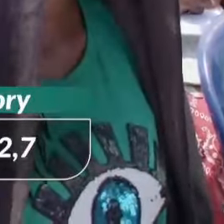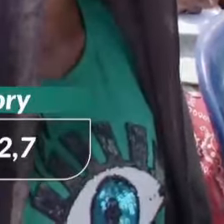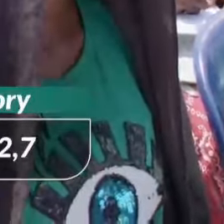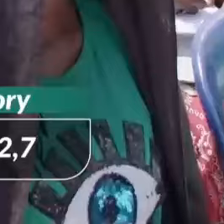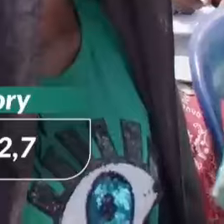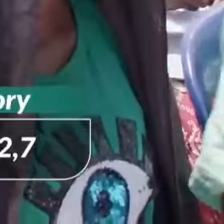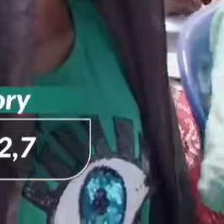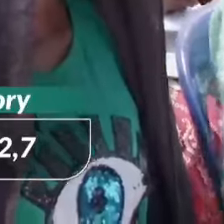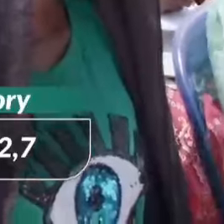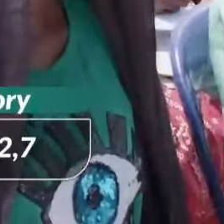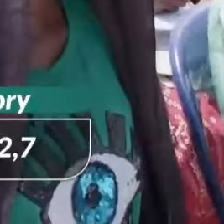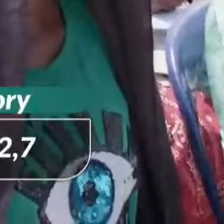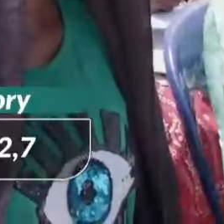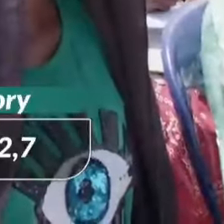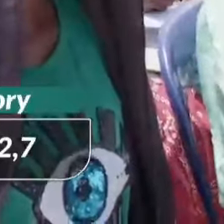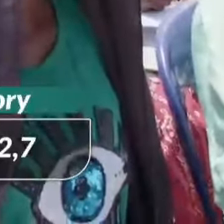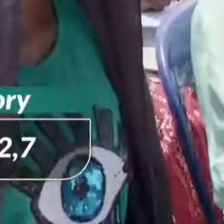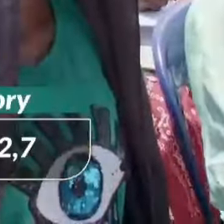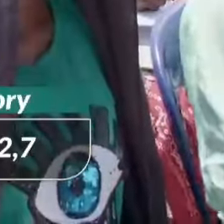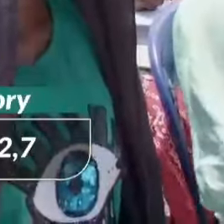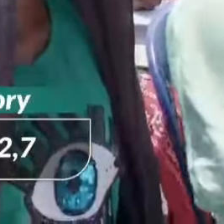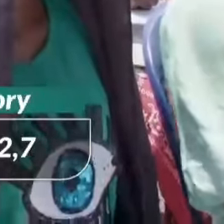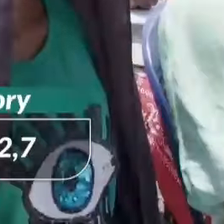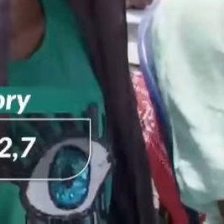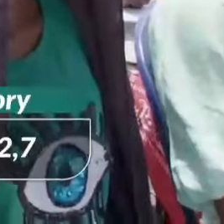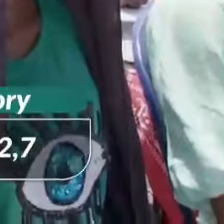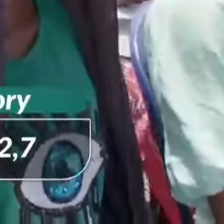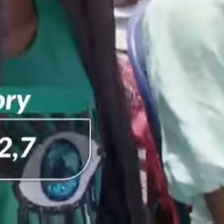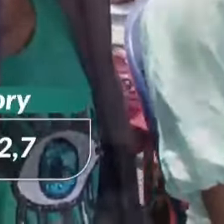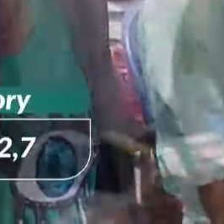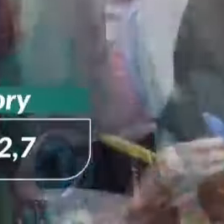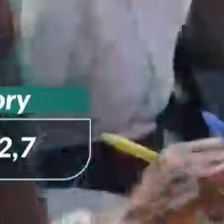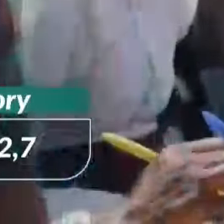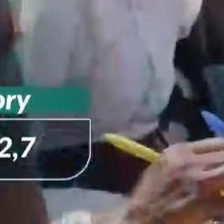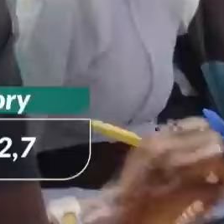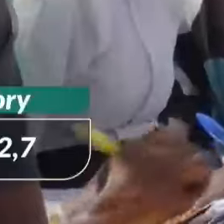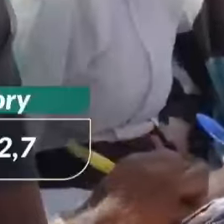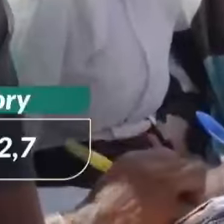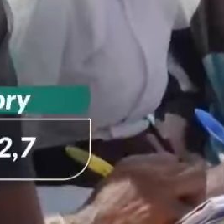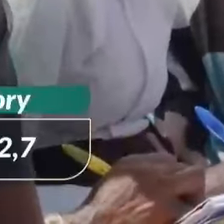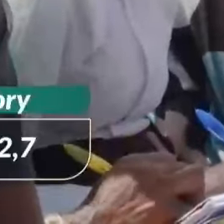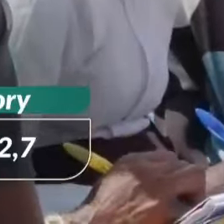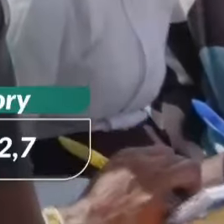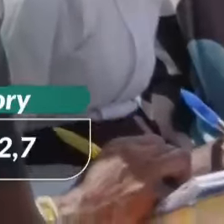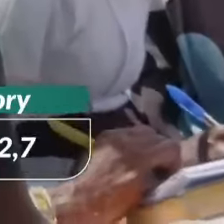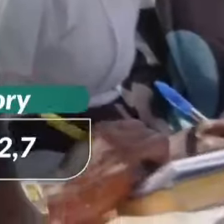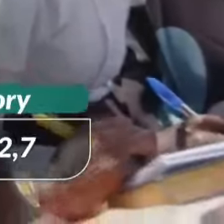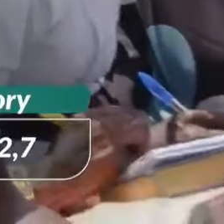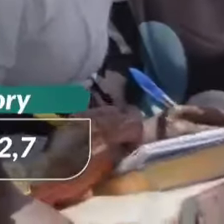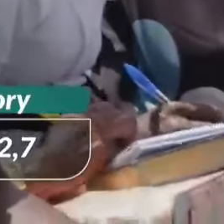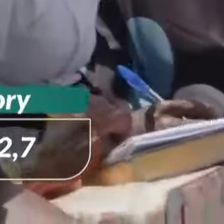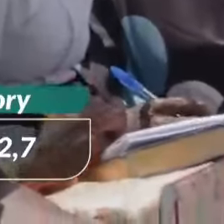and Moses said, here am I. He named him because he wanted to do something with him. Samuel, Samuel,